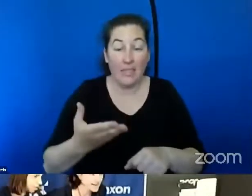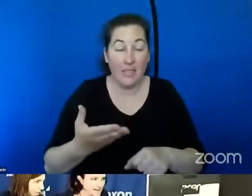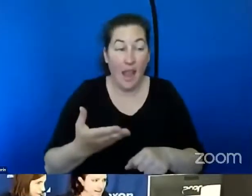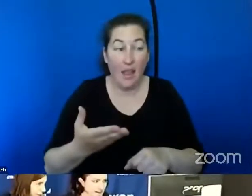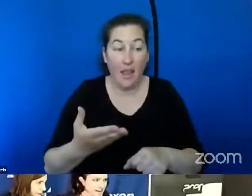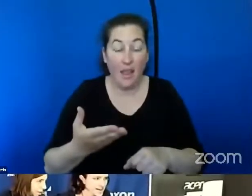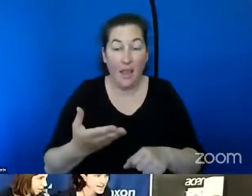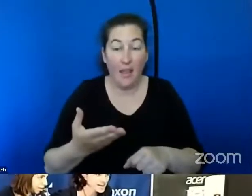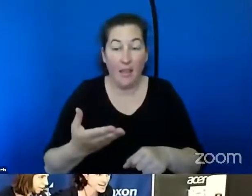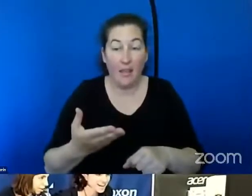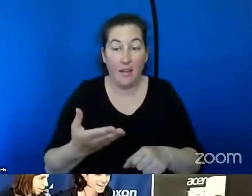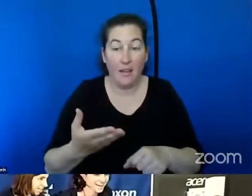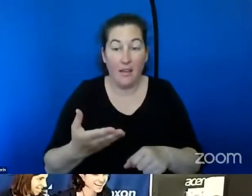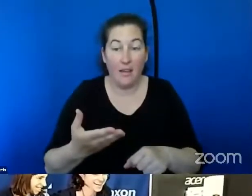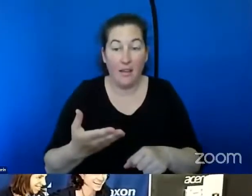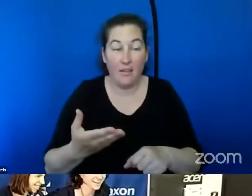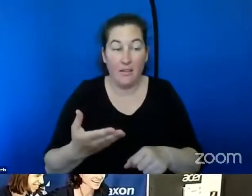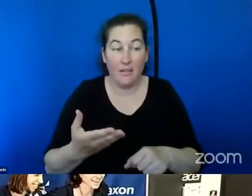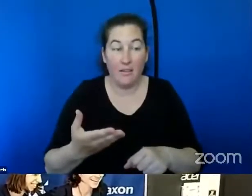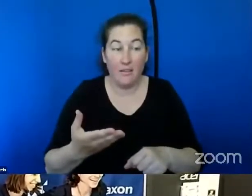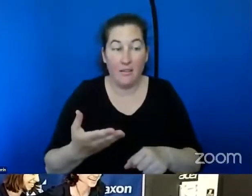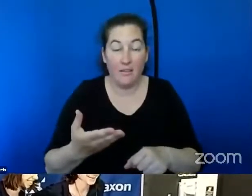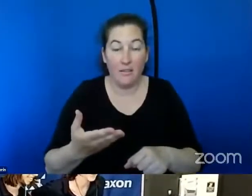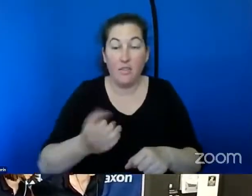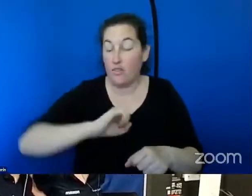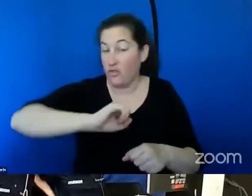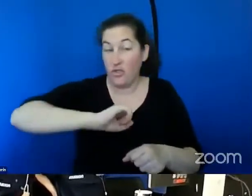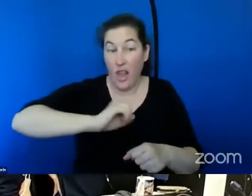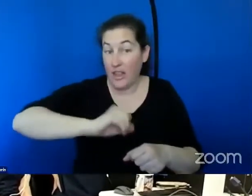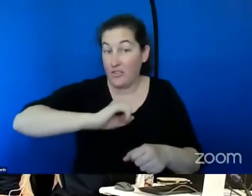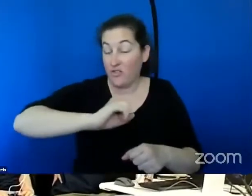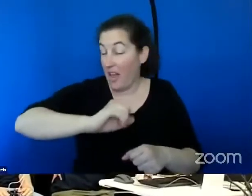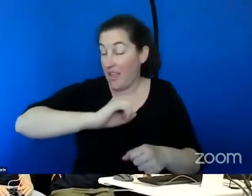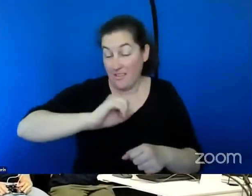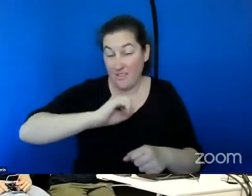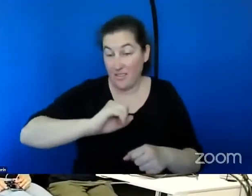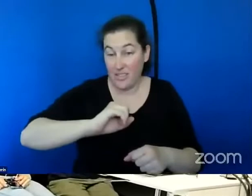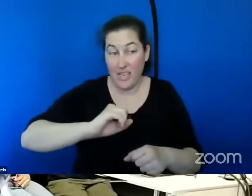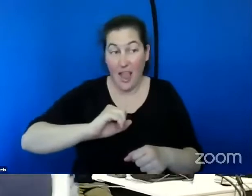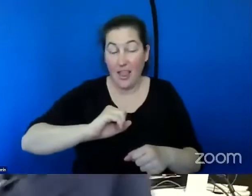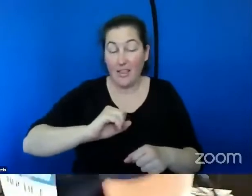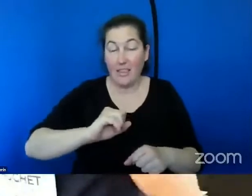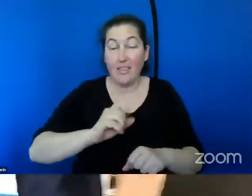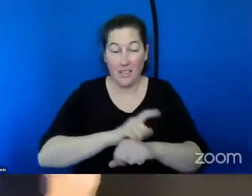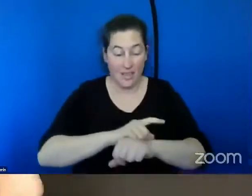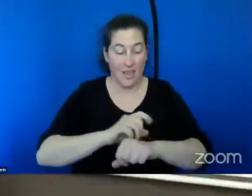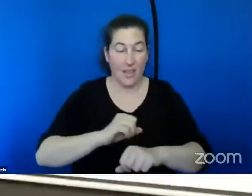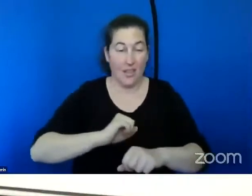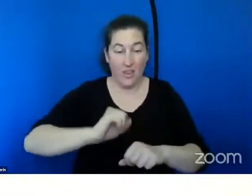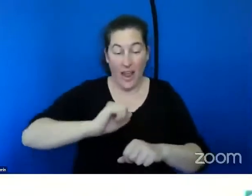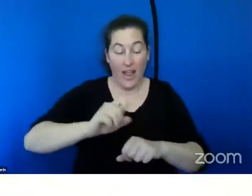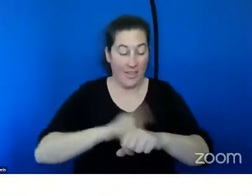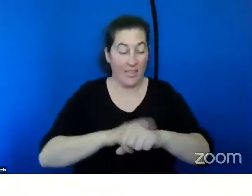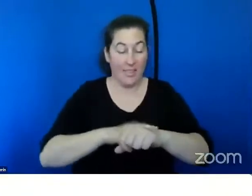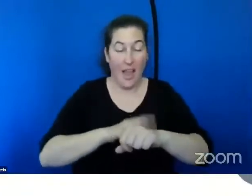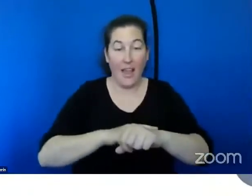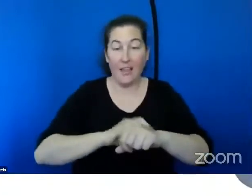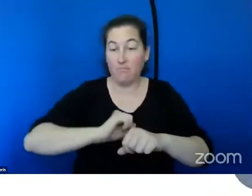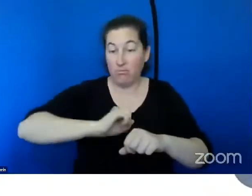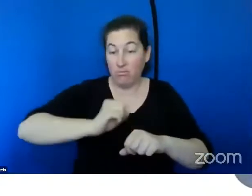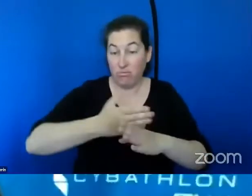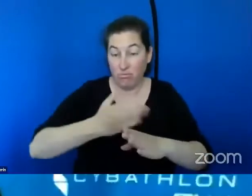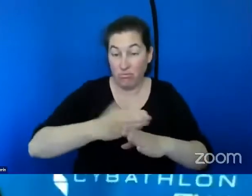University in Paris. Watch the clock. He has got the USB into position, and it is